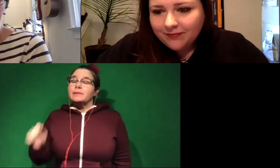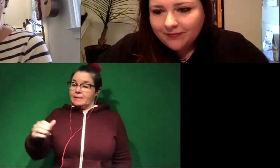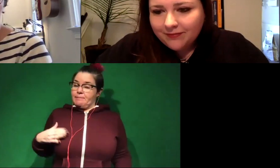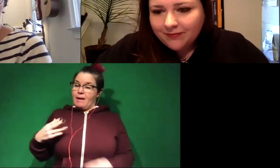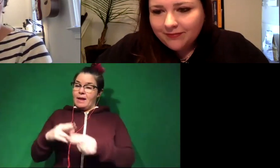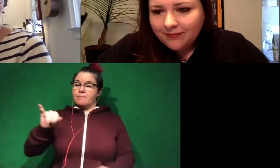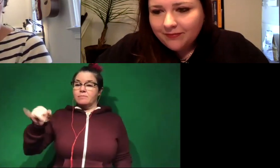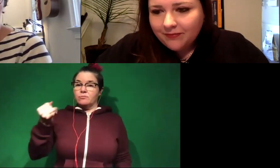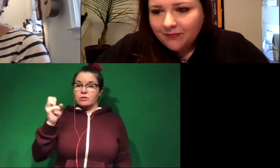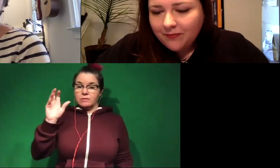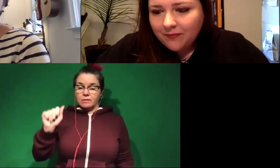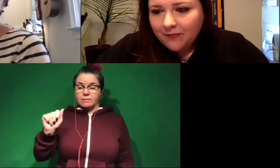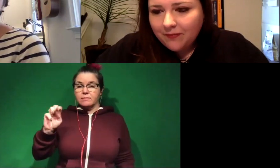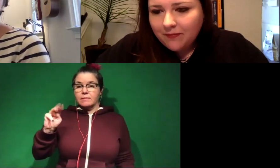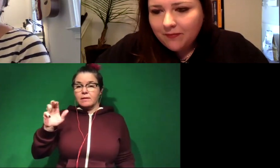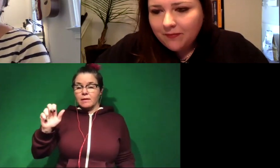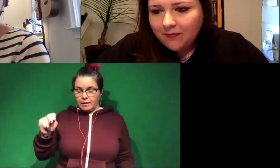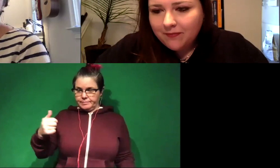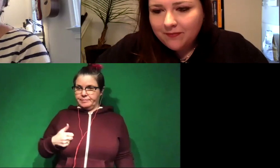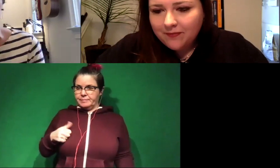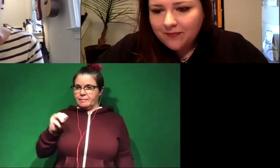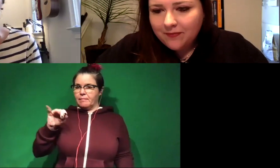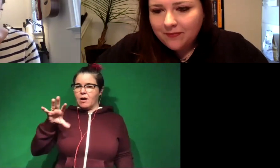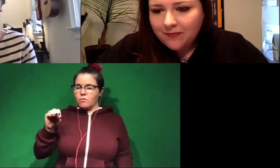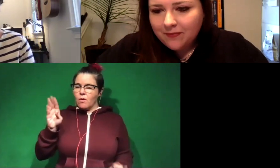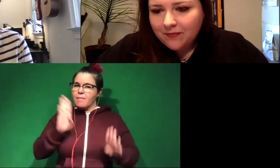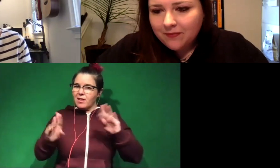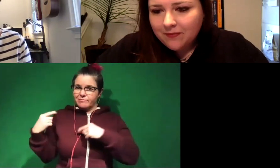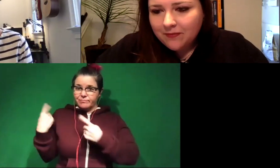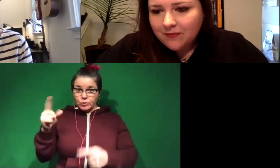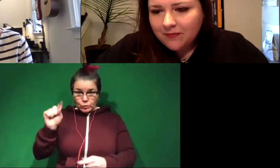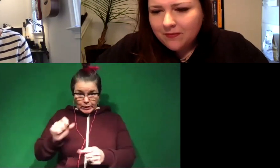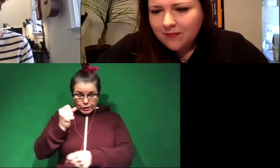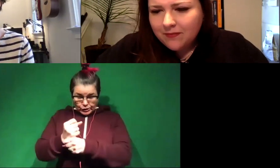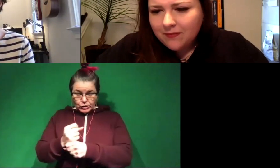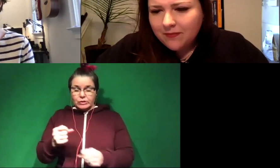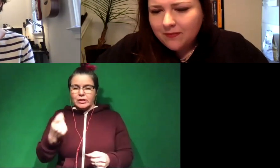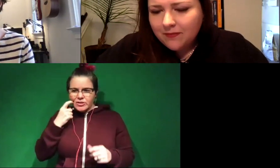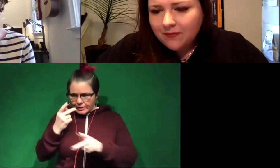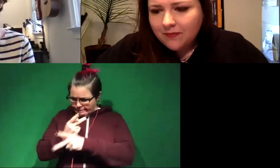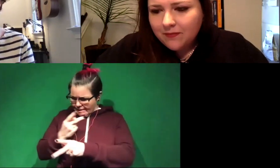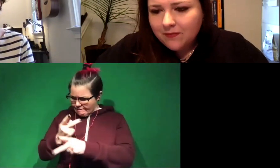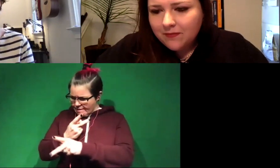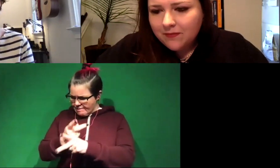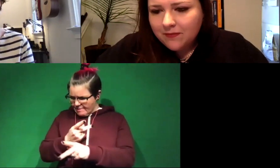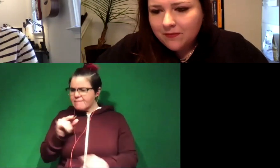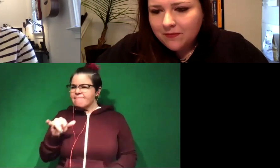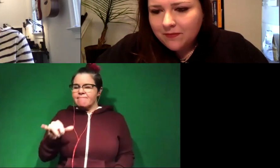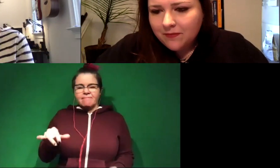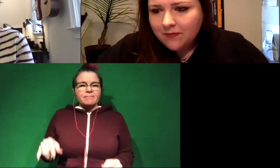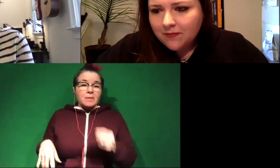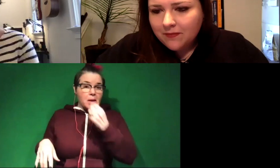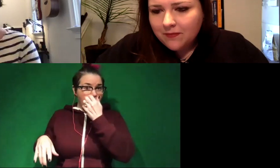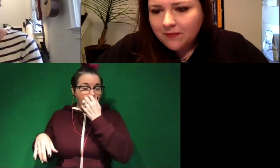Jessica McCann, and I have been a microbiologist for 20 years, which I just did the math in preparing this now. So